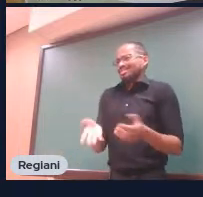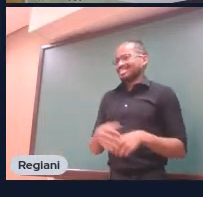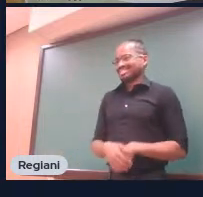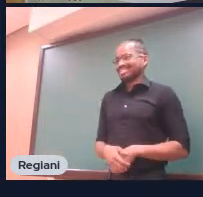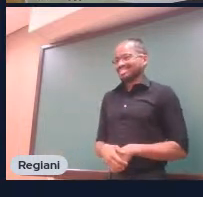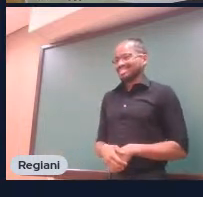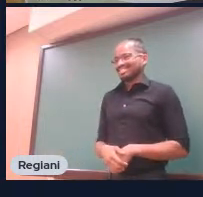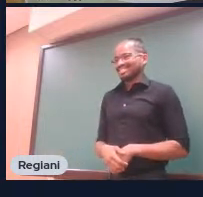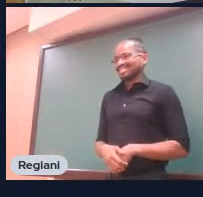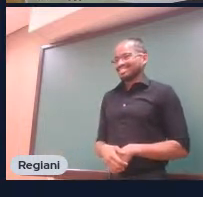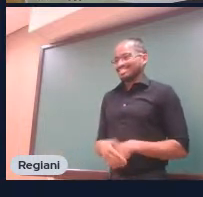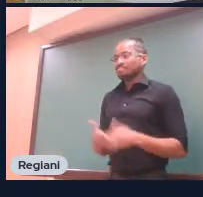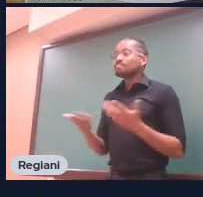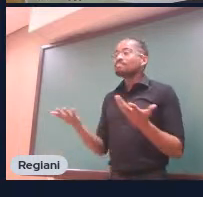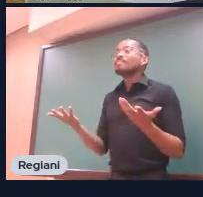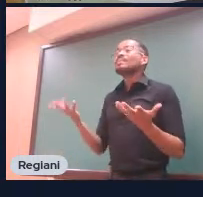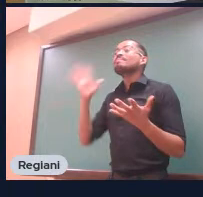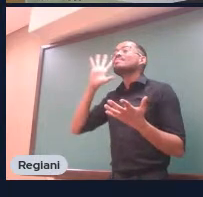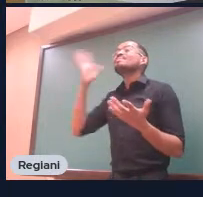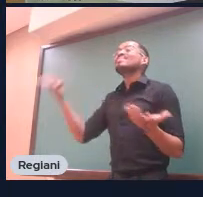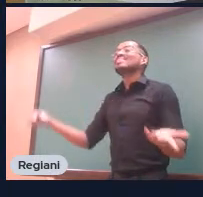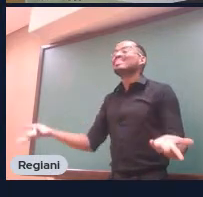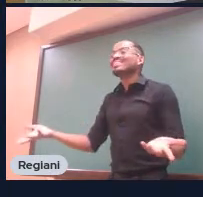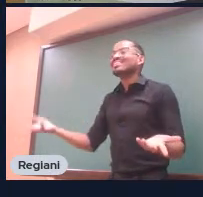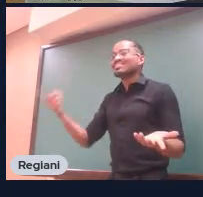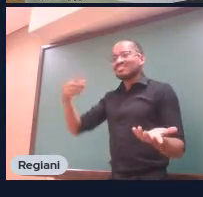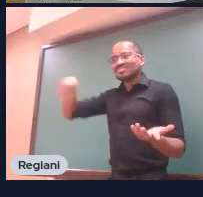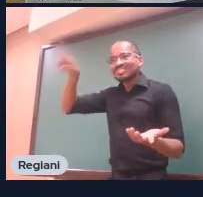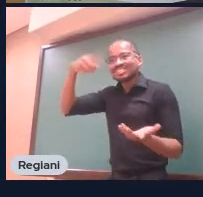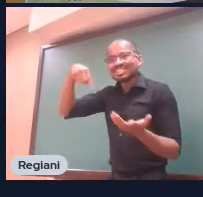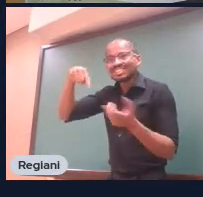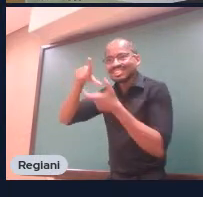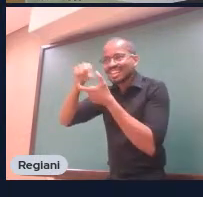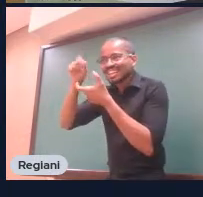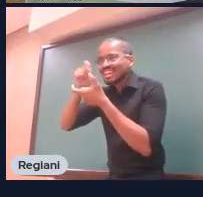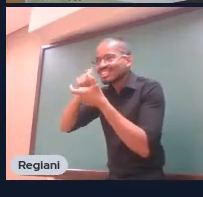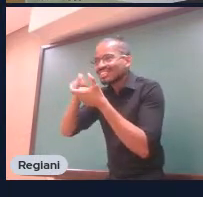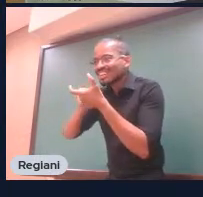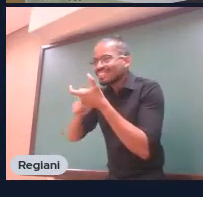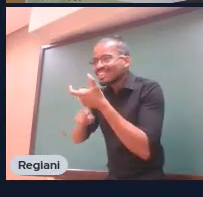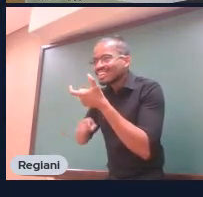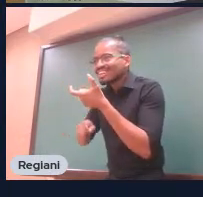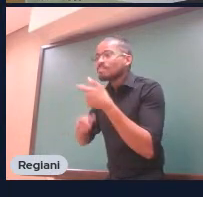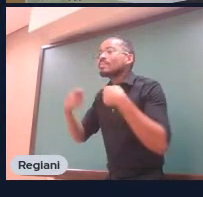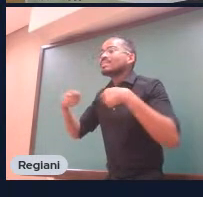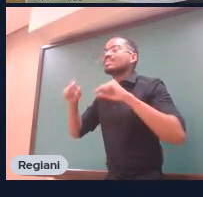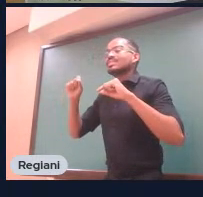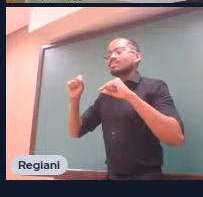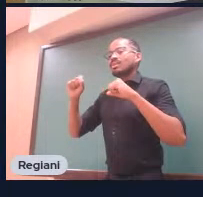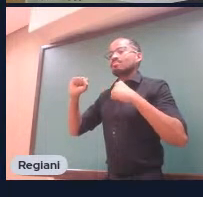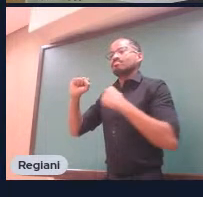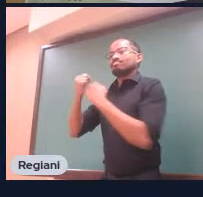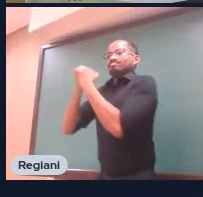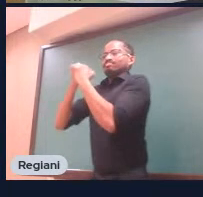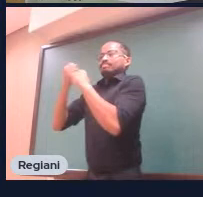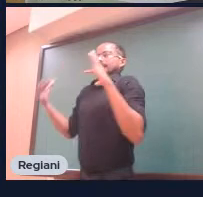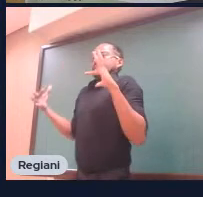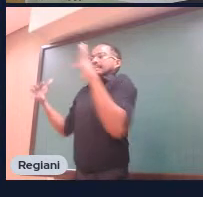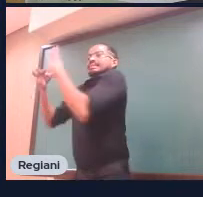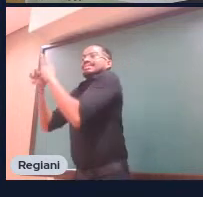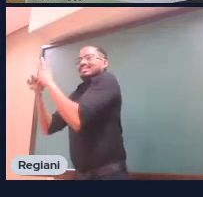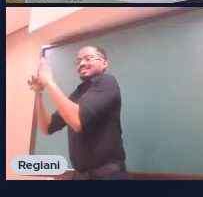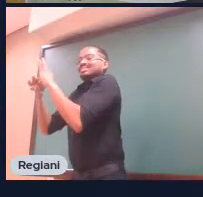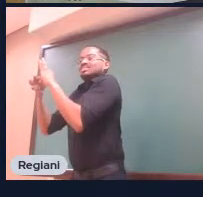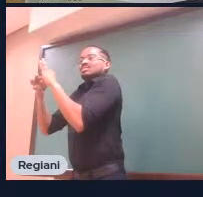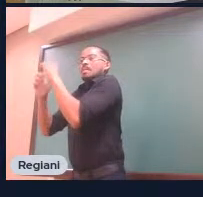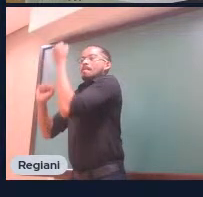So what's the solution? I say we lexicographers need to join forces with the big data companies.